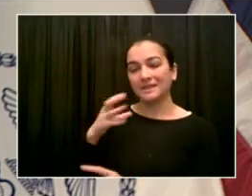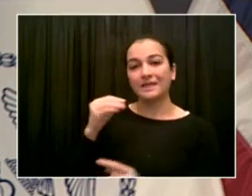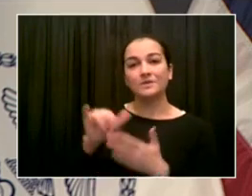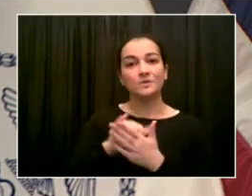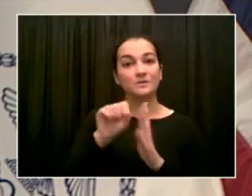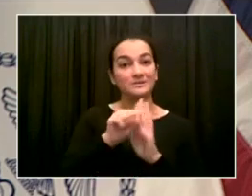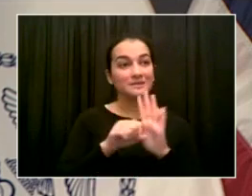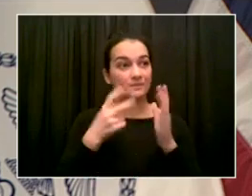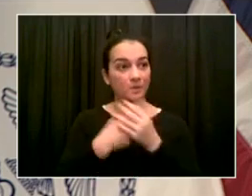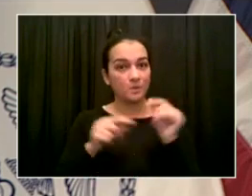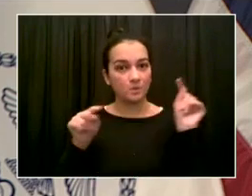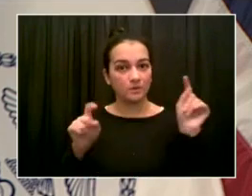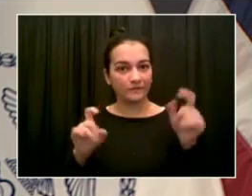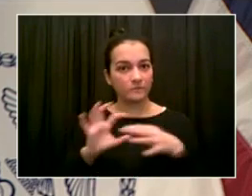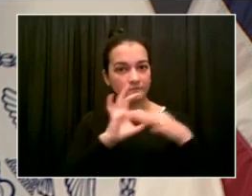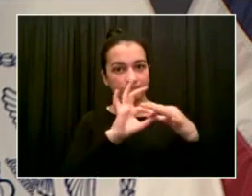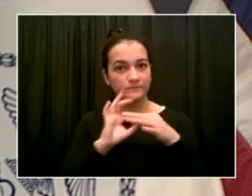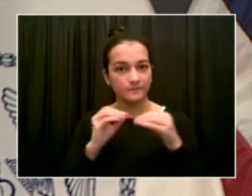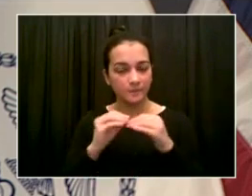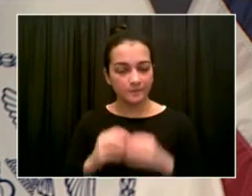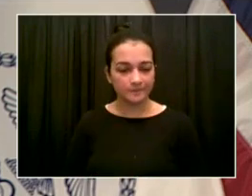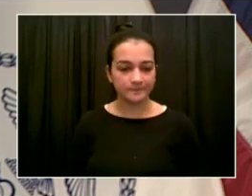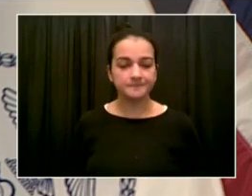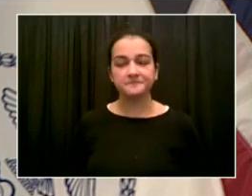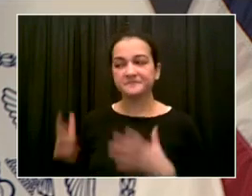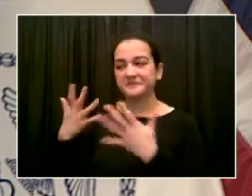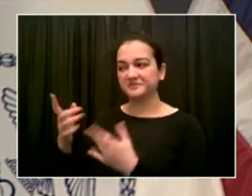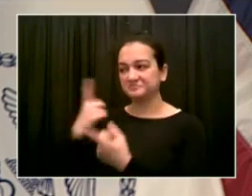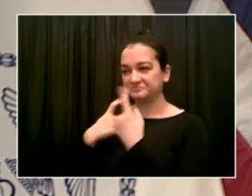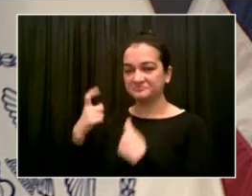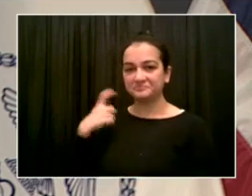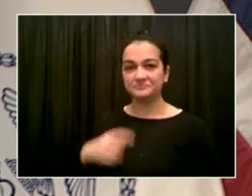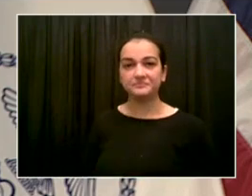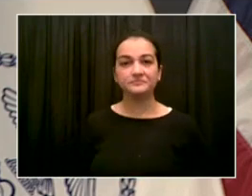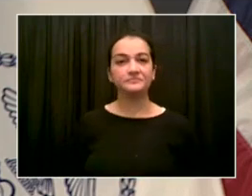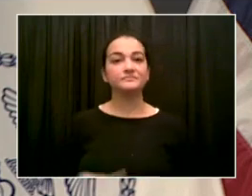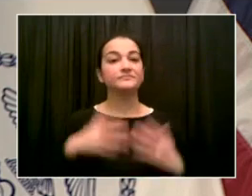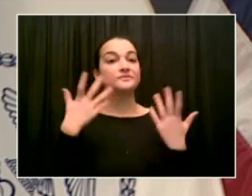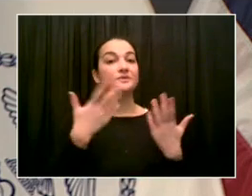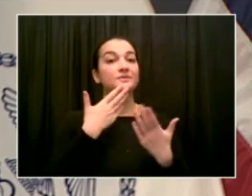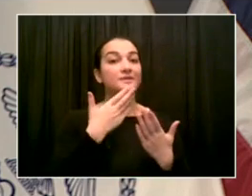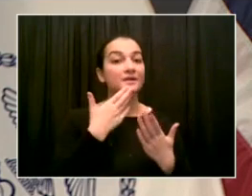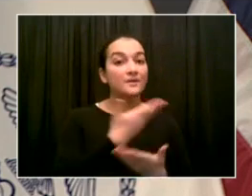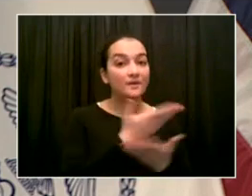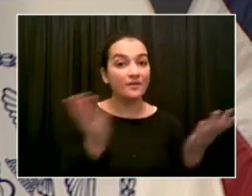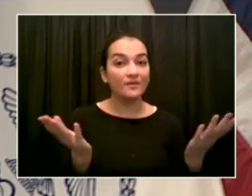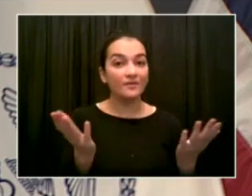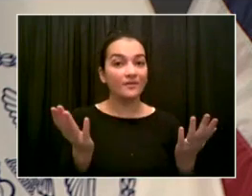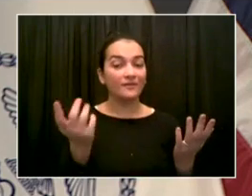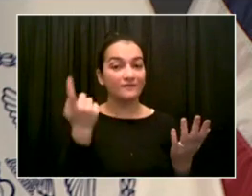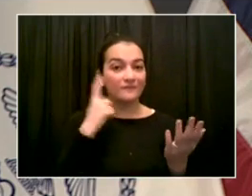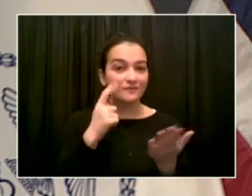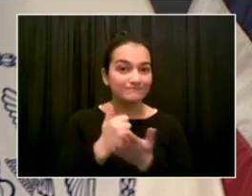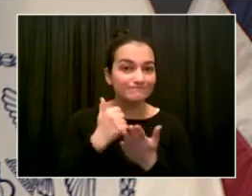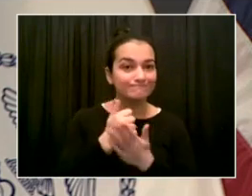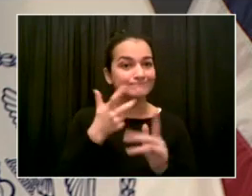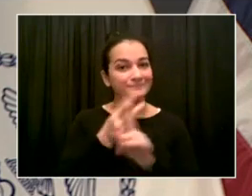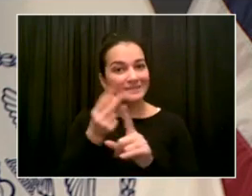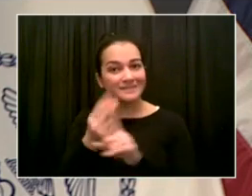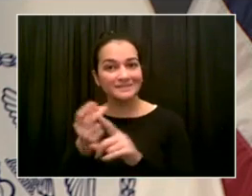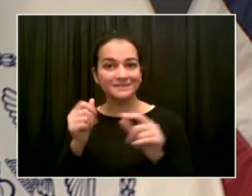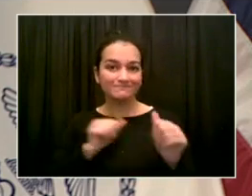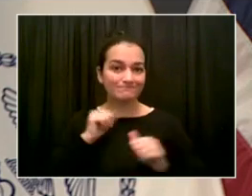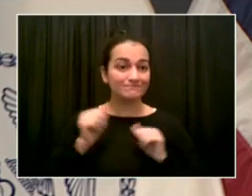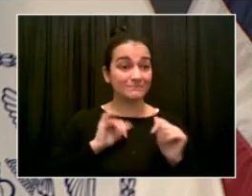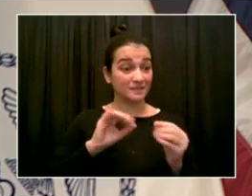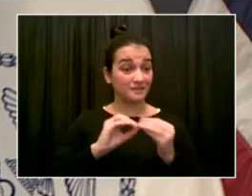today, again, thank you to everyone who has gotten vaccinated. We have these amazing numbers now. A lot more of you have chosen to get the booster. A lot of